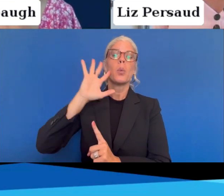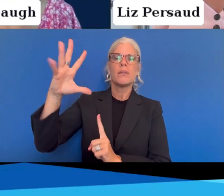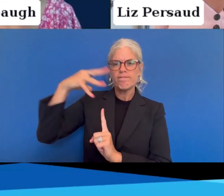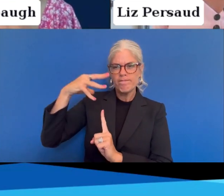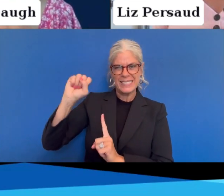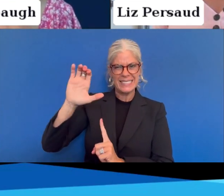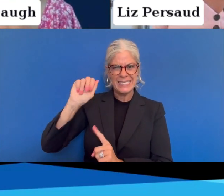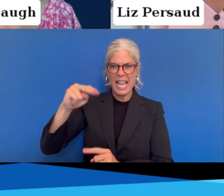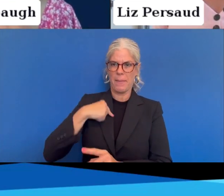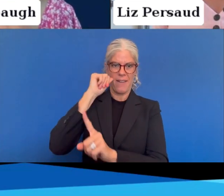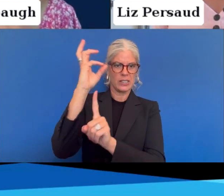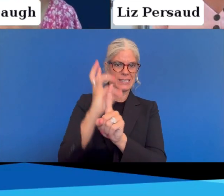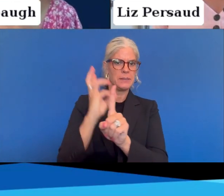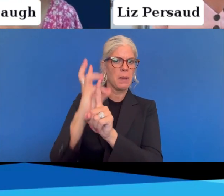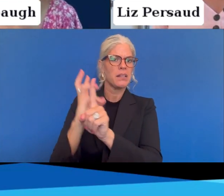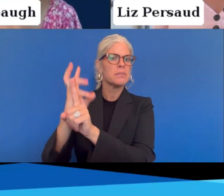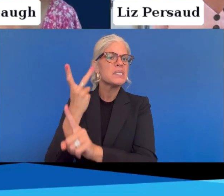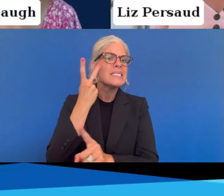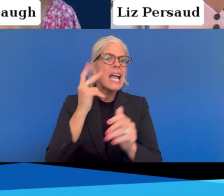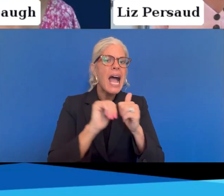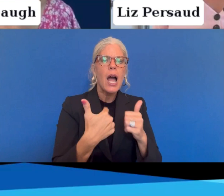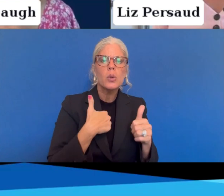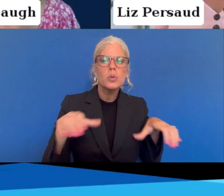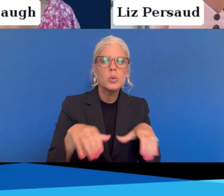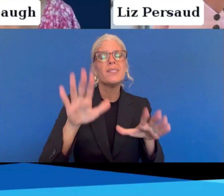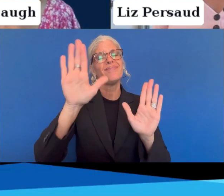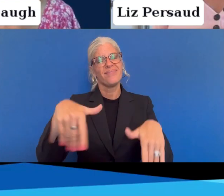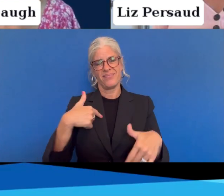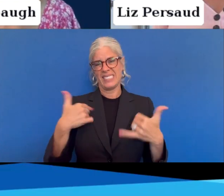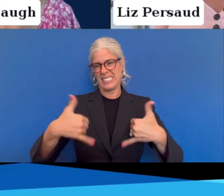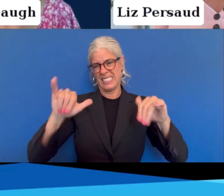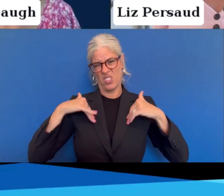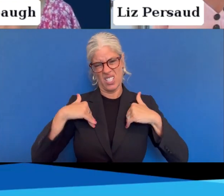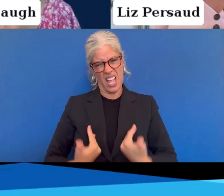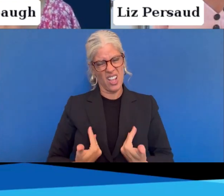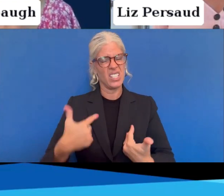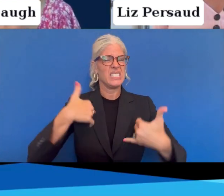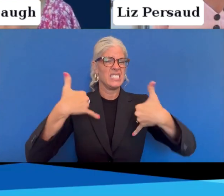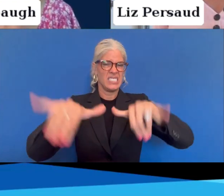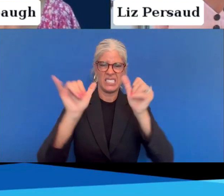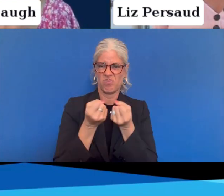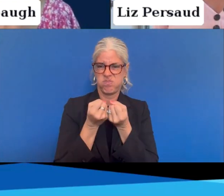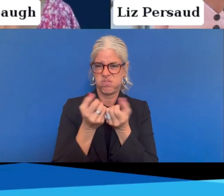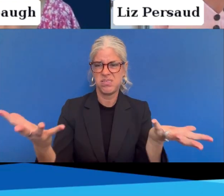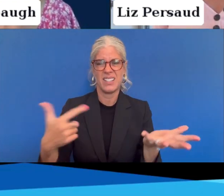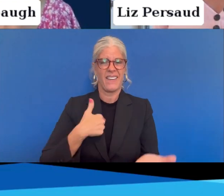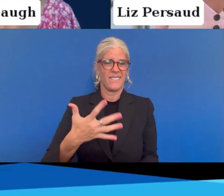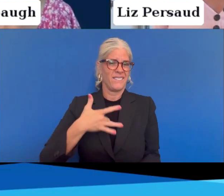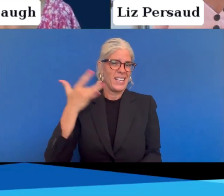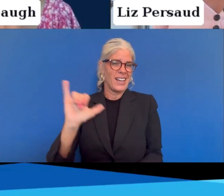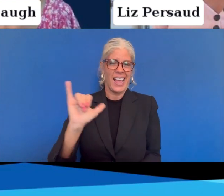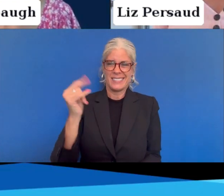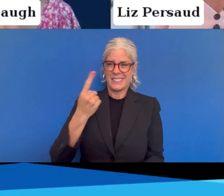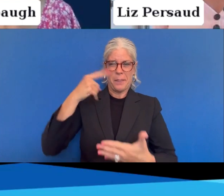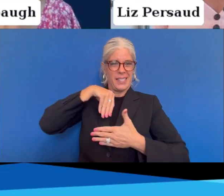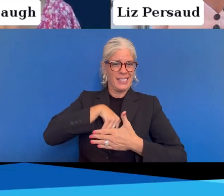point, get another scan. They'll scan me every 6 months to see how I'm doing. I'm still tired a lot. The fatigue is